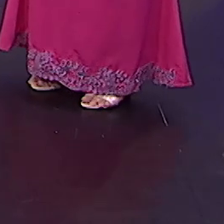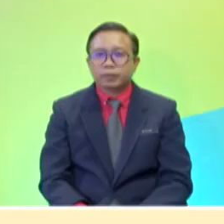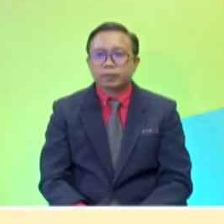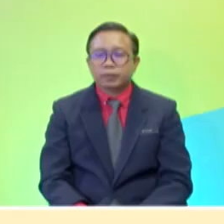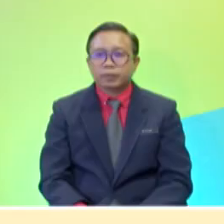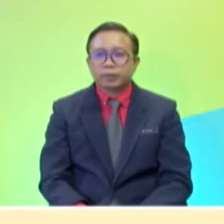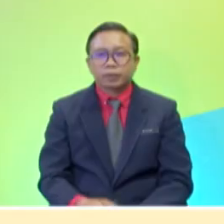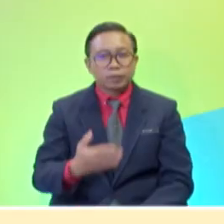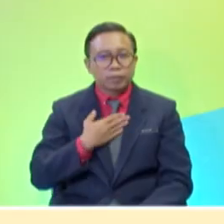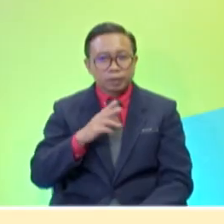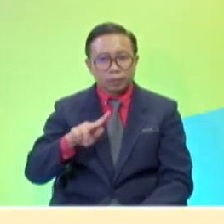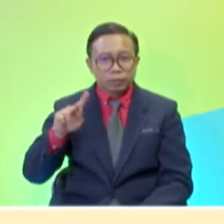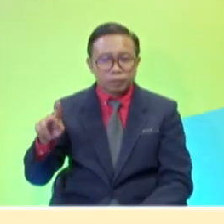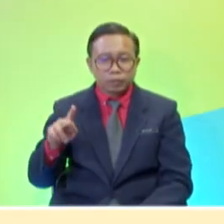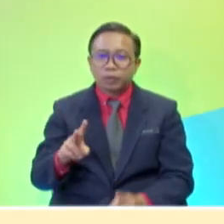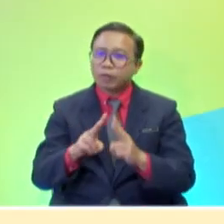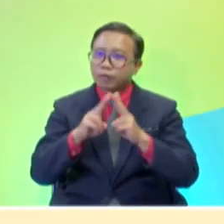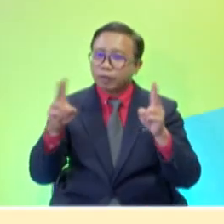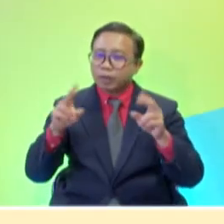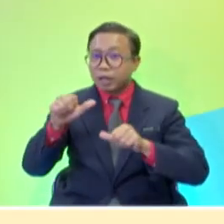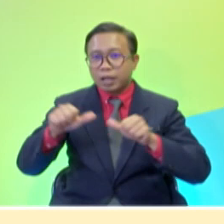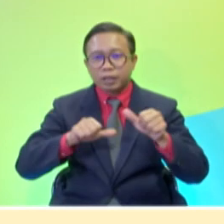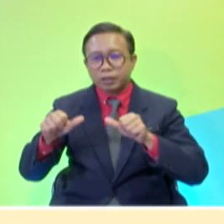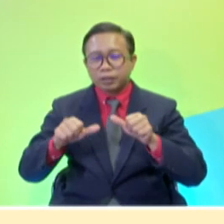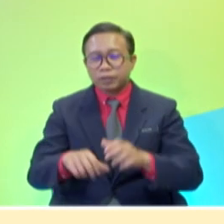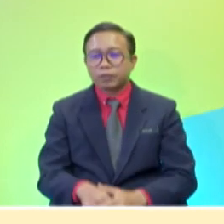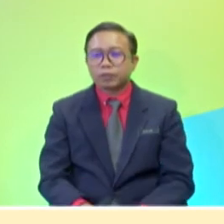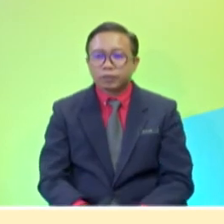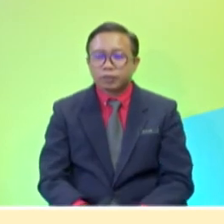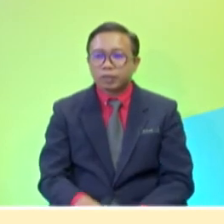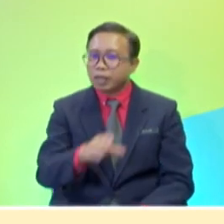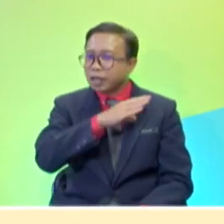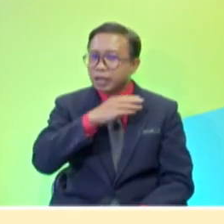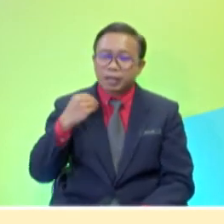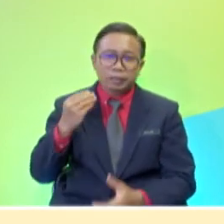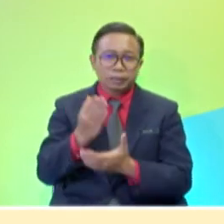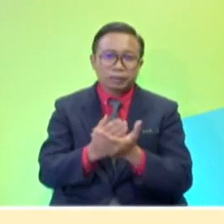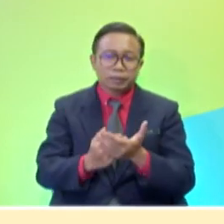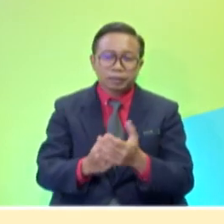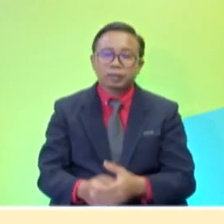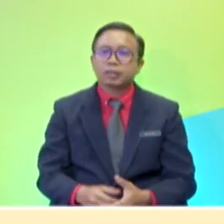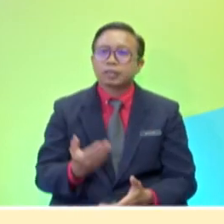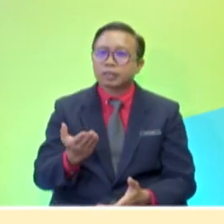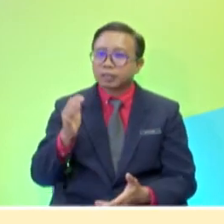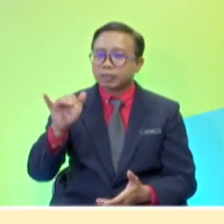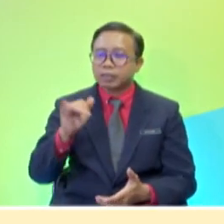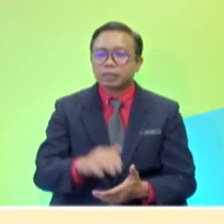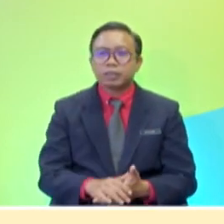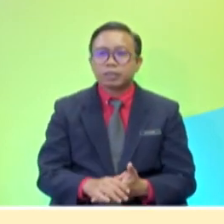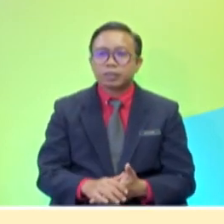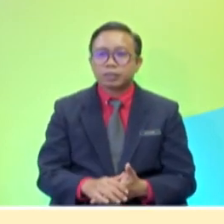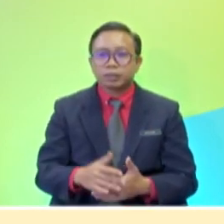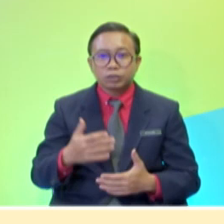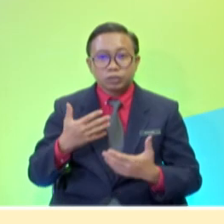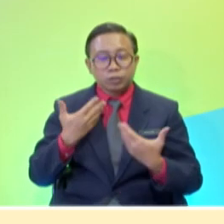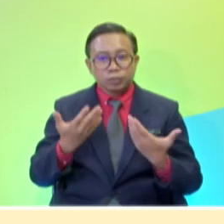usual, my pupils are very active, proactive, Right. and sometimes they even surprise and